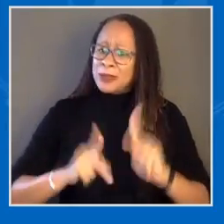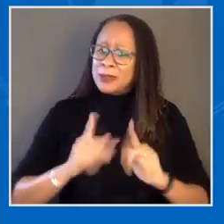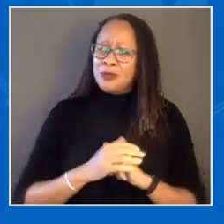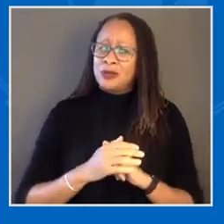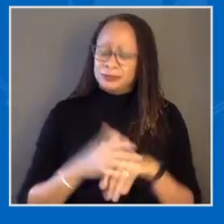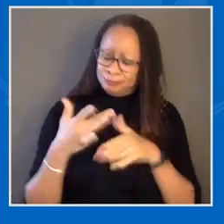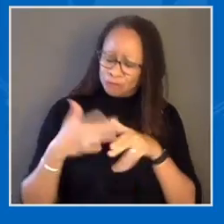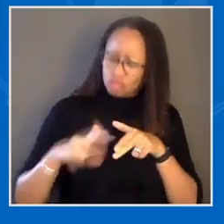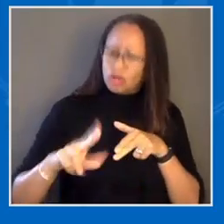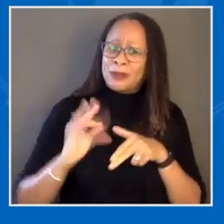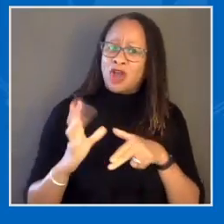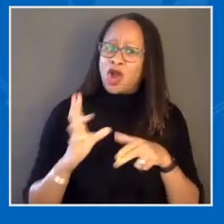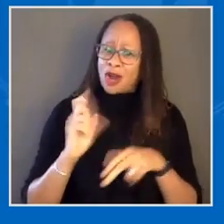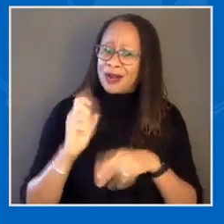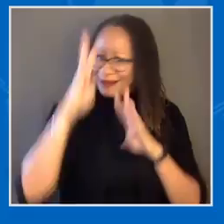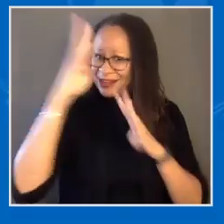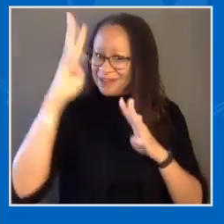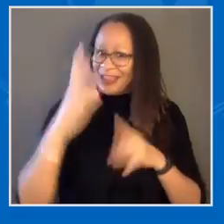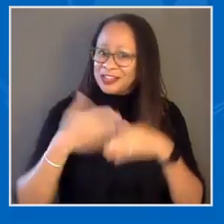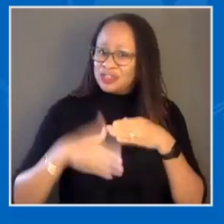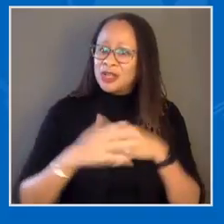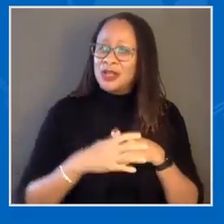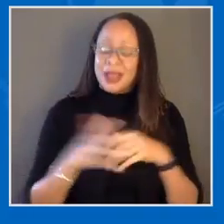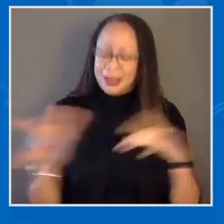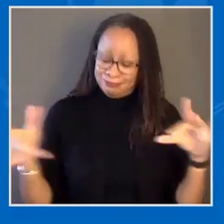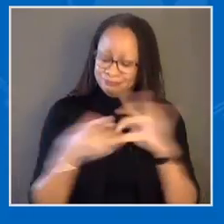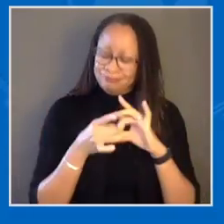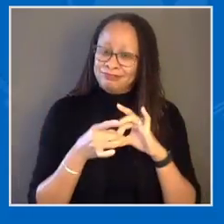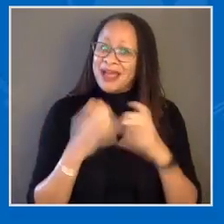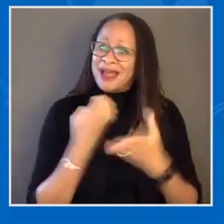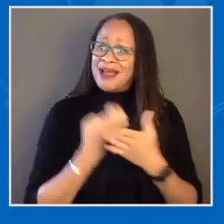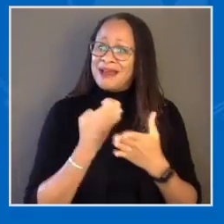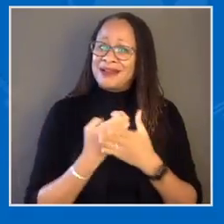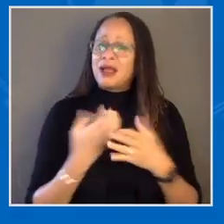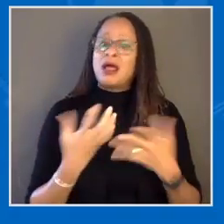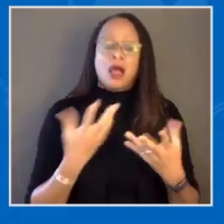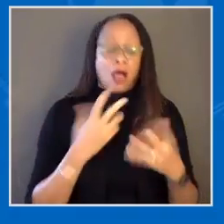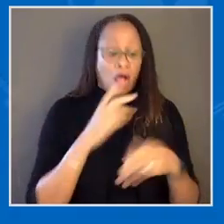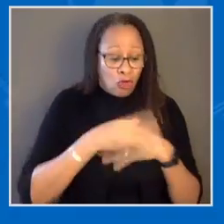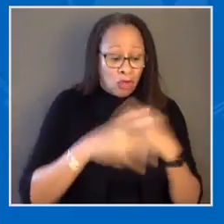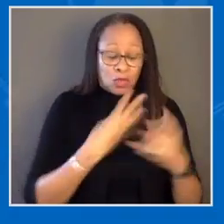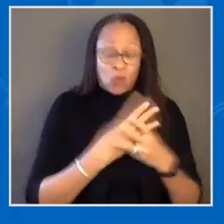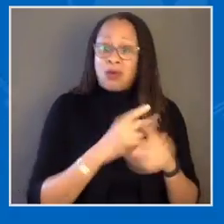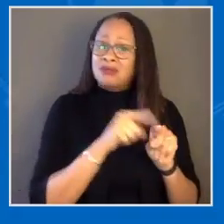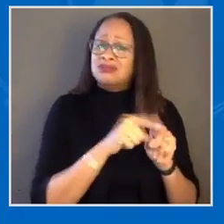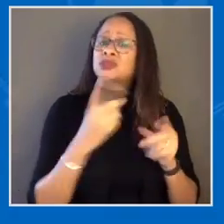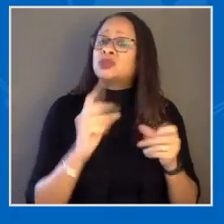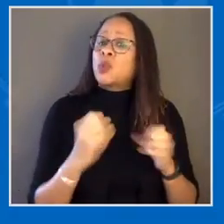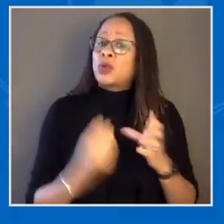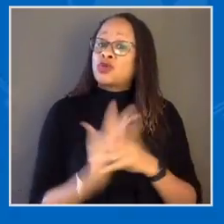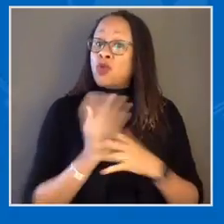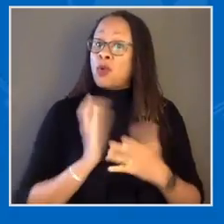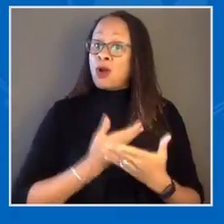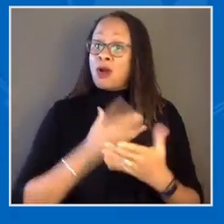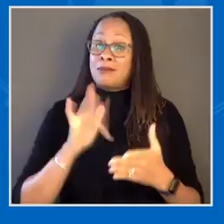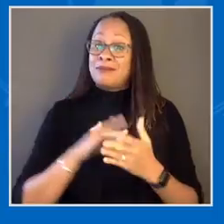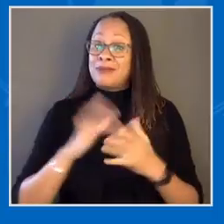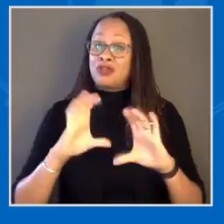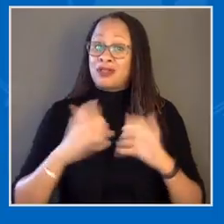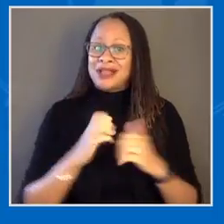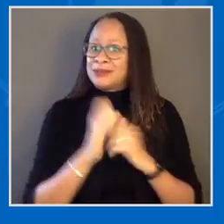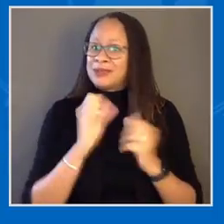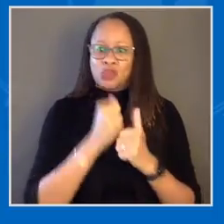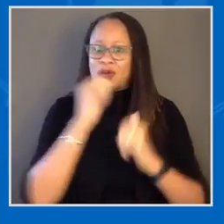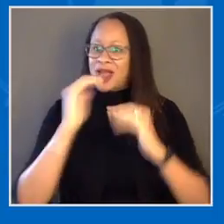innovative edge, unite the economic might of our democracies around the world to grow the middle class and reduce inequity, and